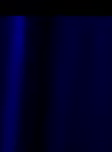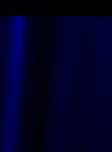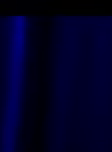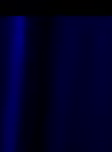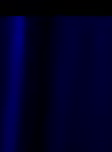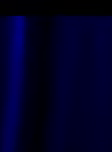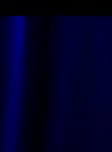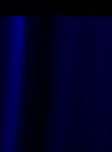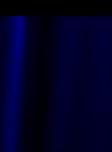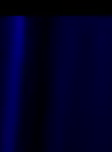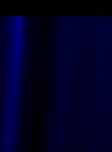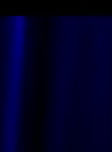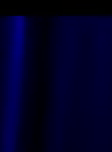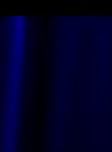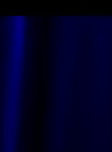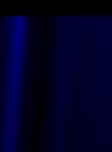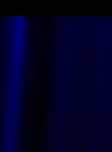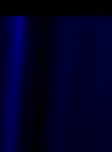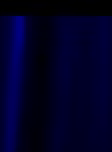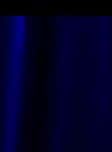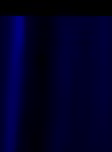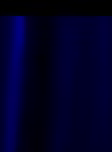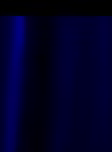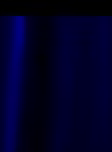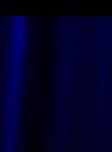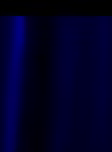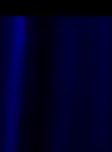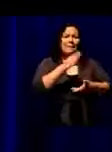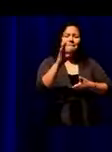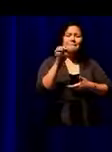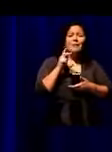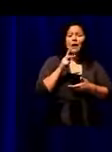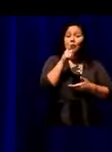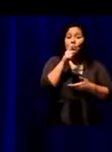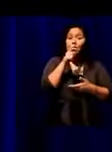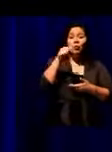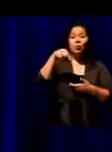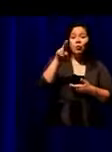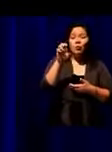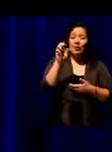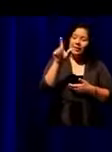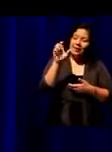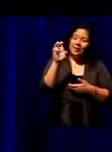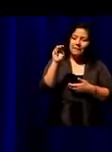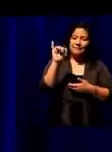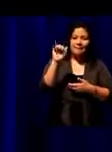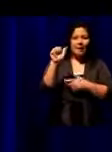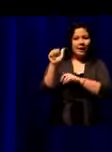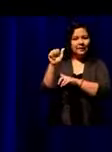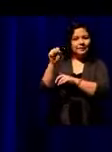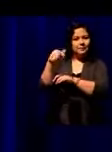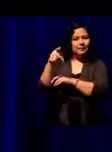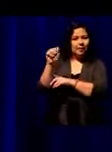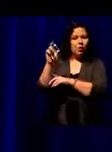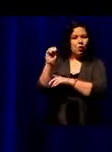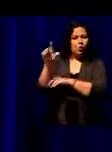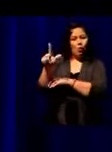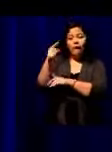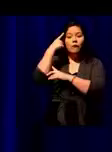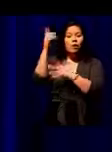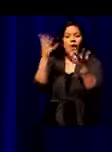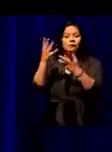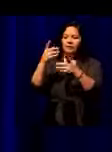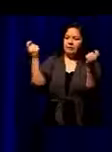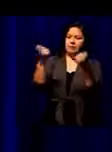Thanks, Corey. We are so excited to welcome back Clemia Sparrow as the festival protocol keeper,